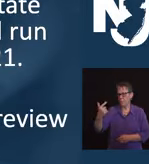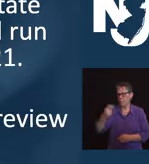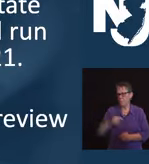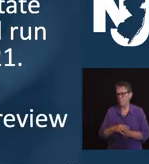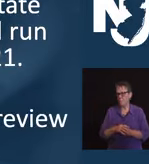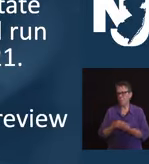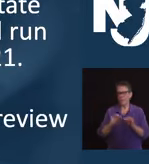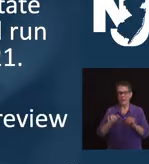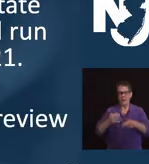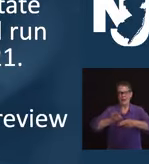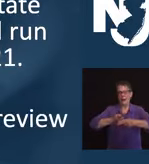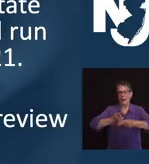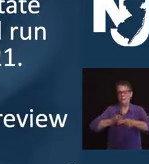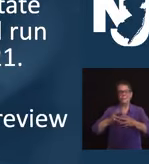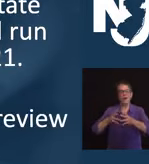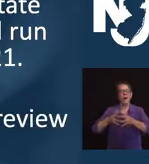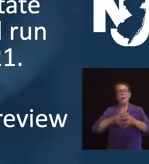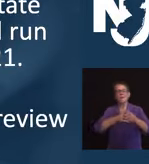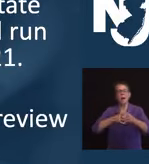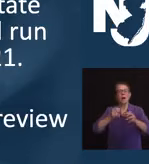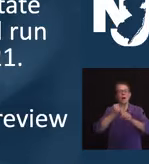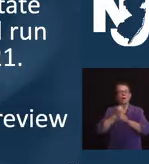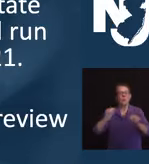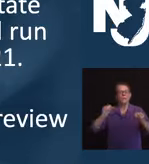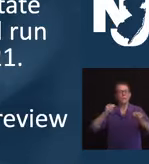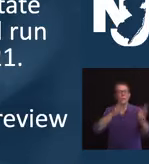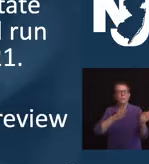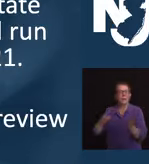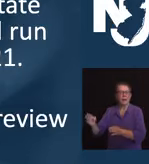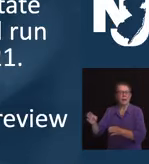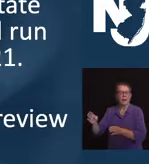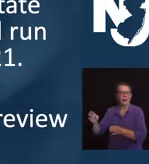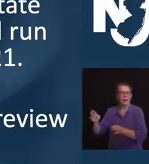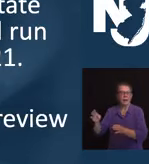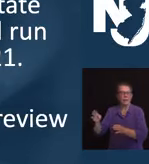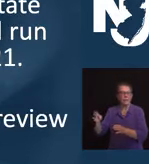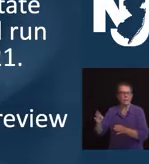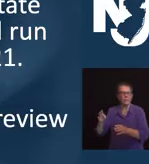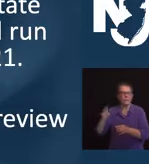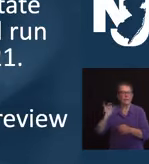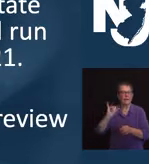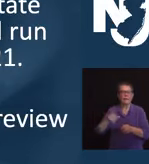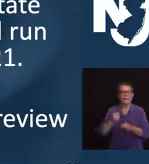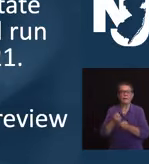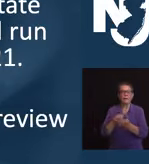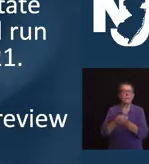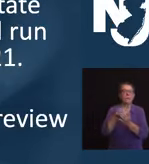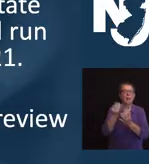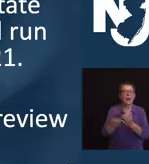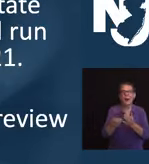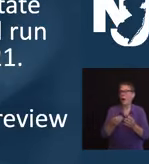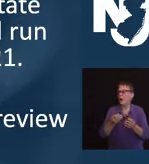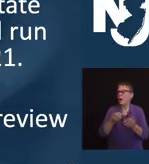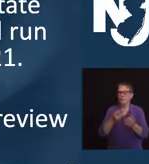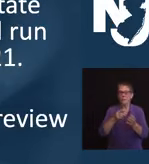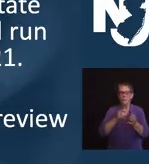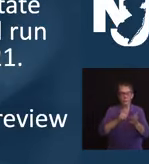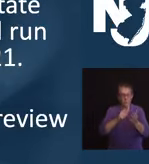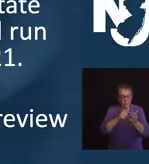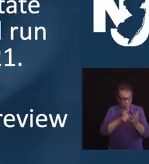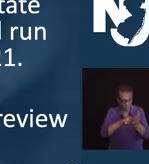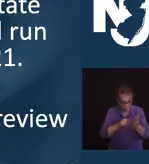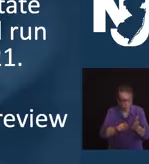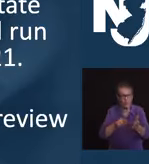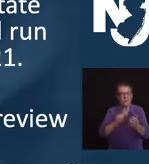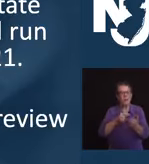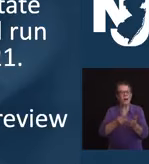increase affordability of health insurance purchased through exchanges. Under the American Rescue Plan, more people than ever will